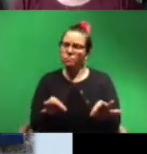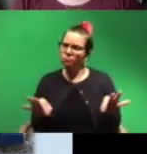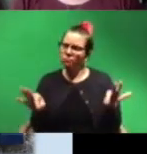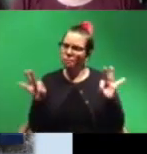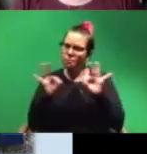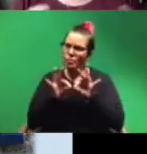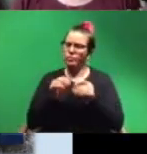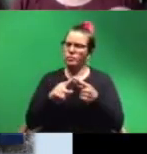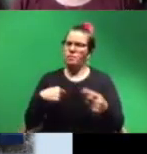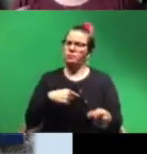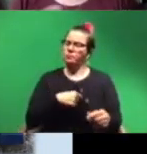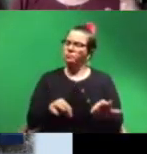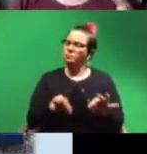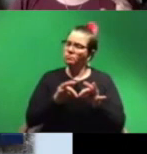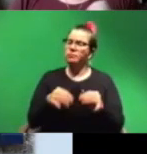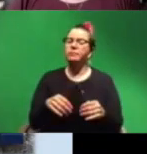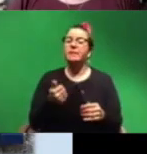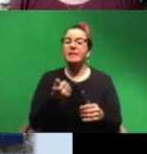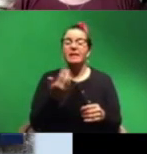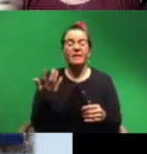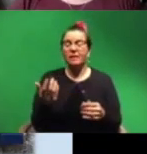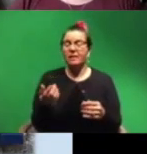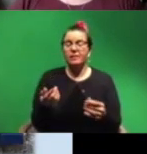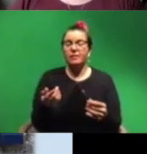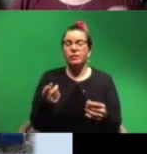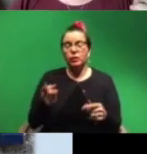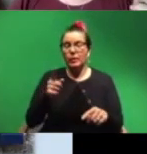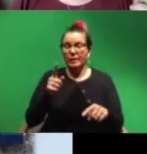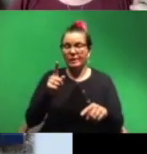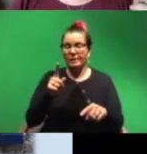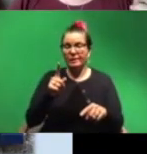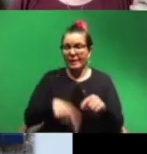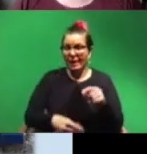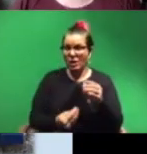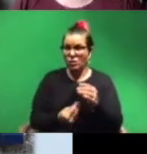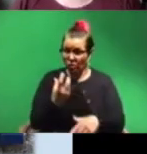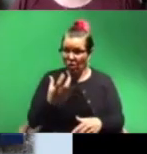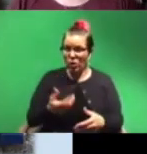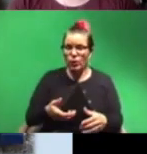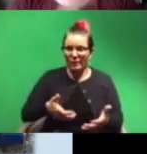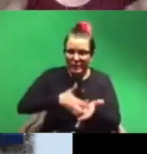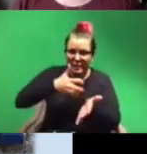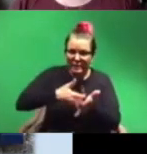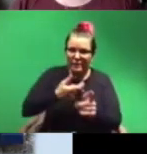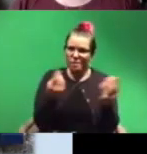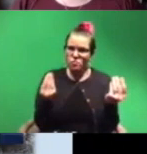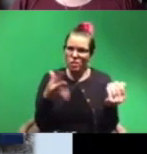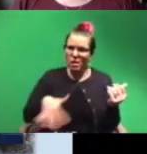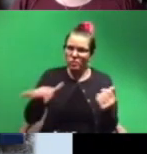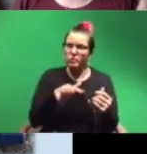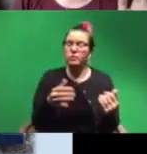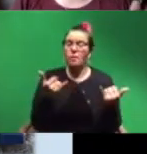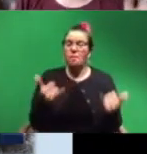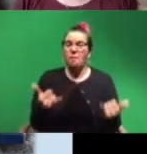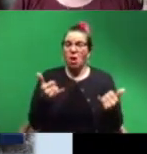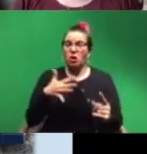us. So anything that you can't grow, you have to dig up out of the ground. And our entire modern